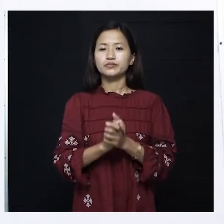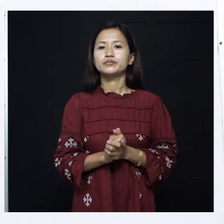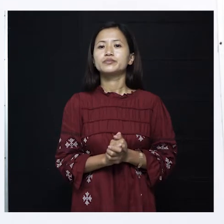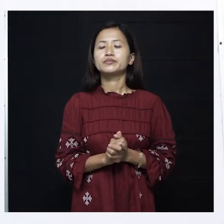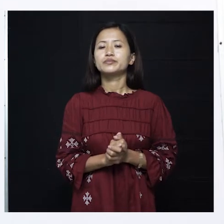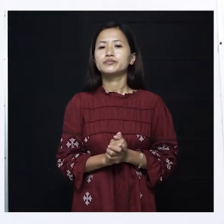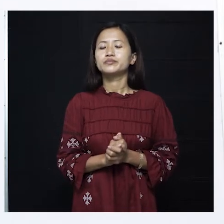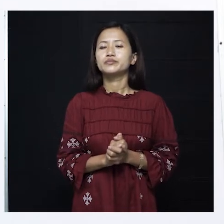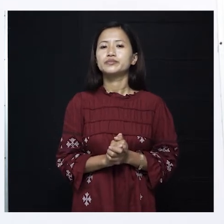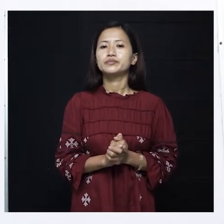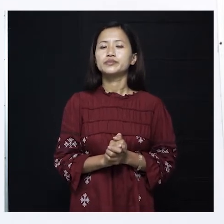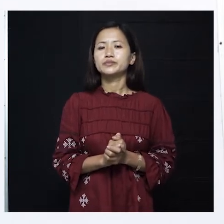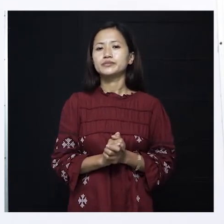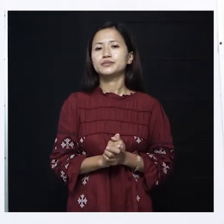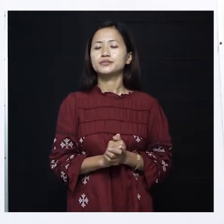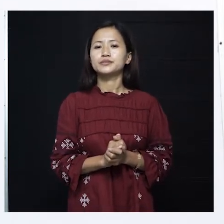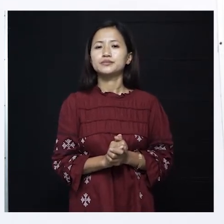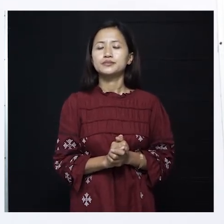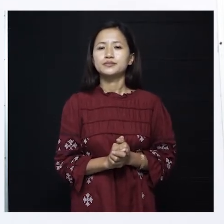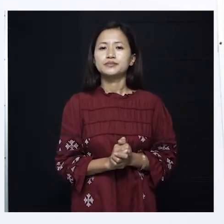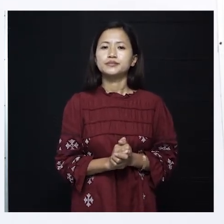number 4,